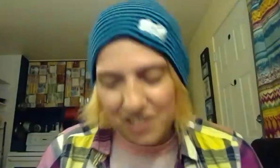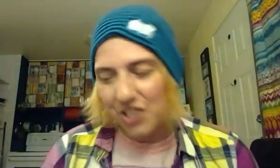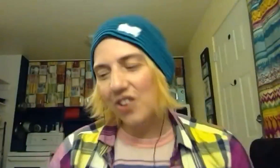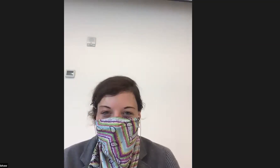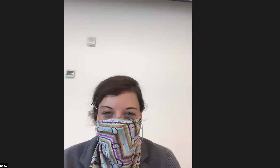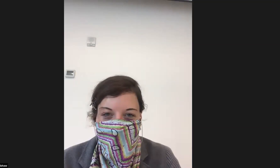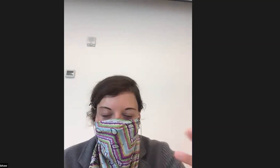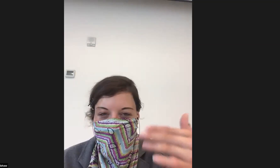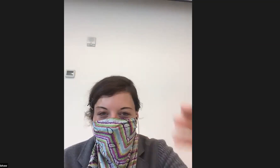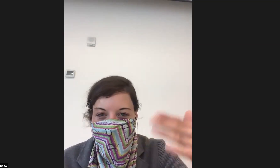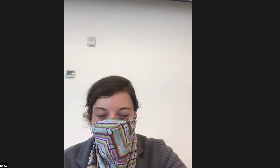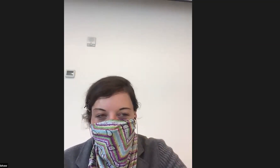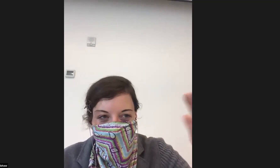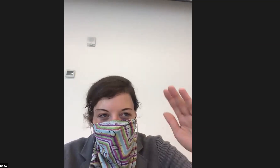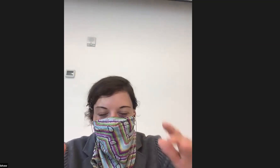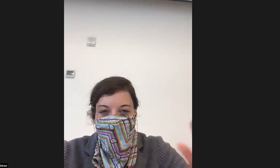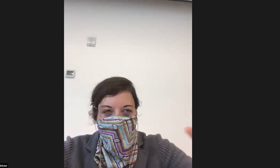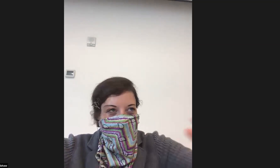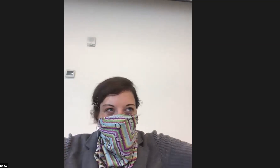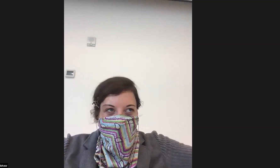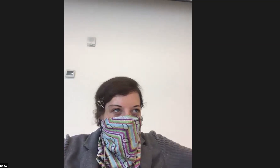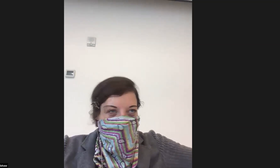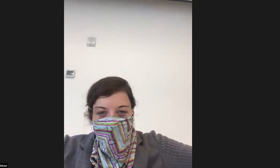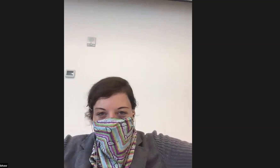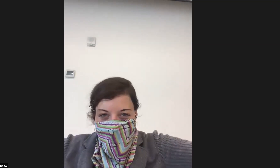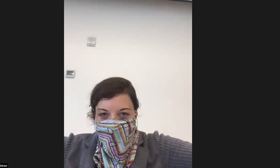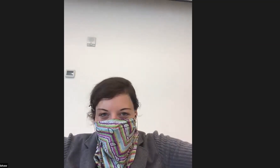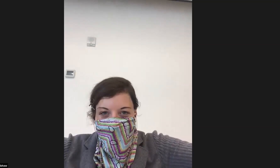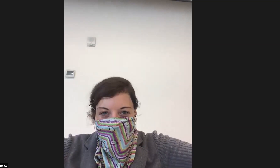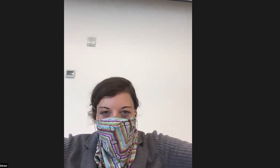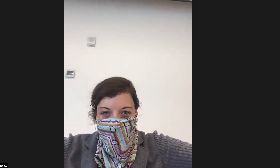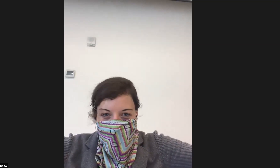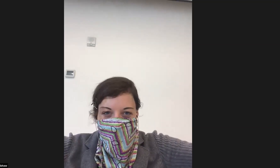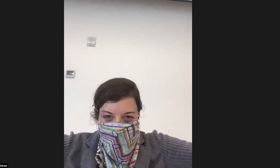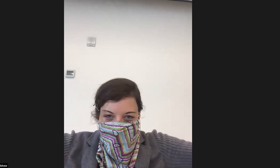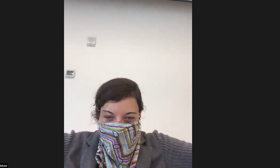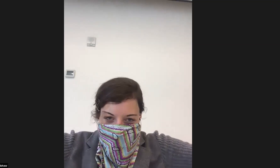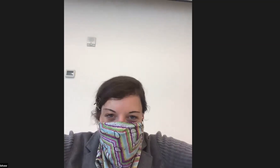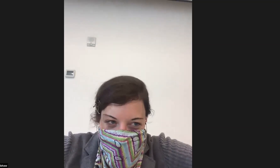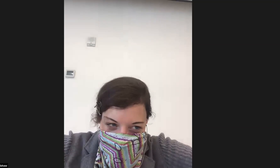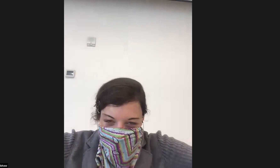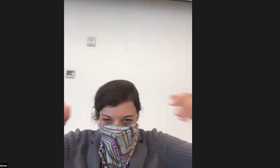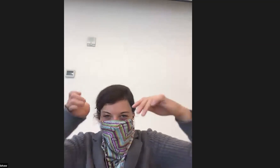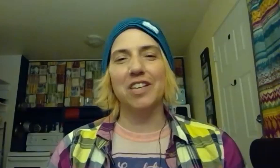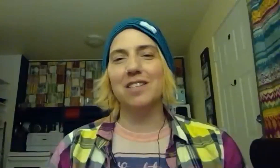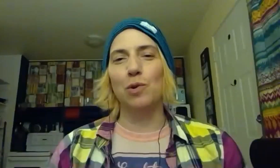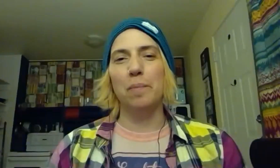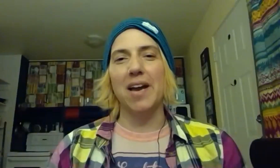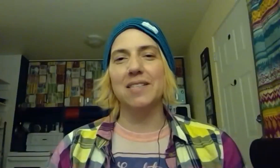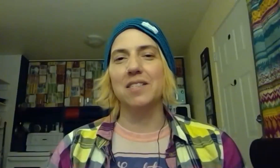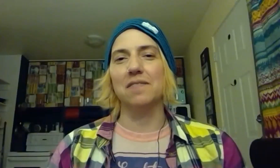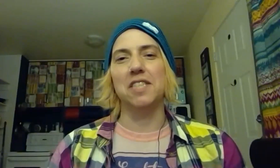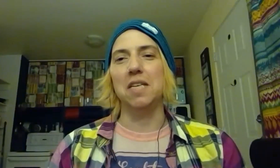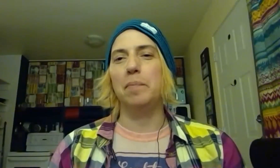yeah. Let's hang out sometime. We can like have a slumber, like get all the teenager 40-year-old slumber party. We should get some